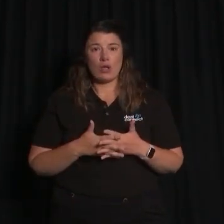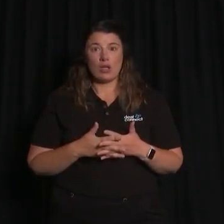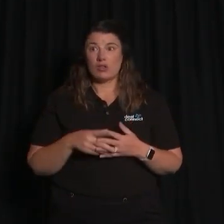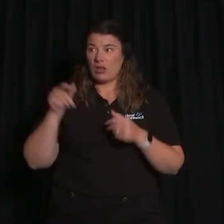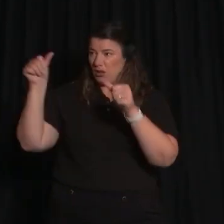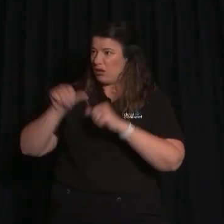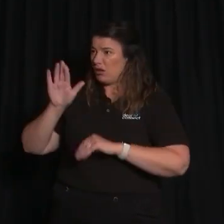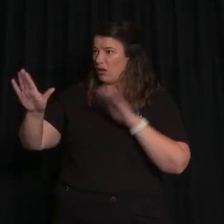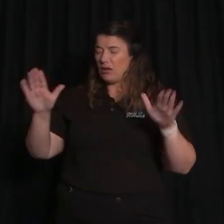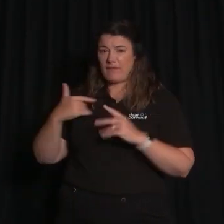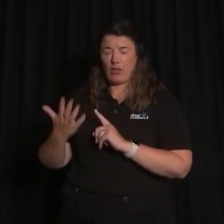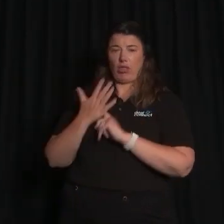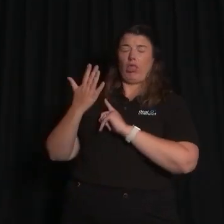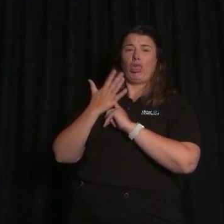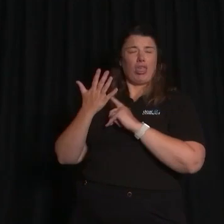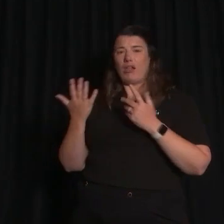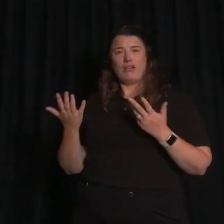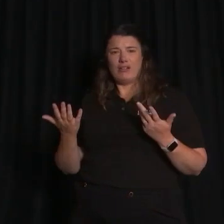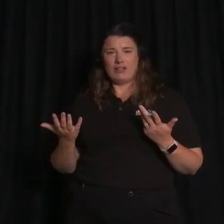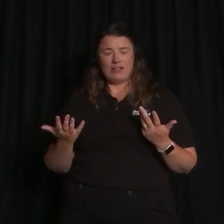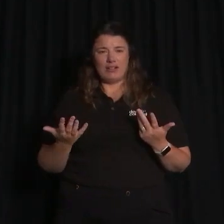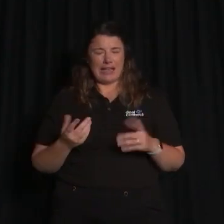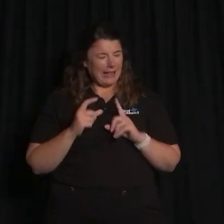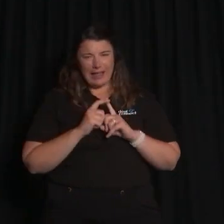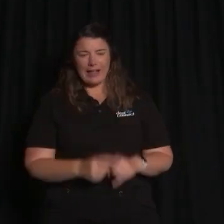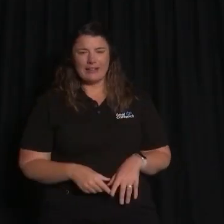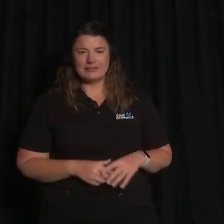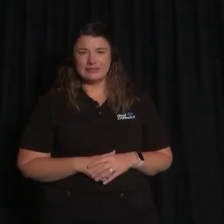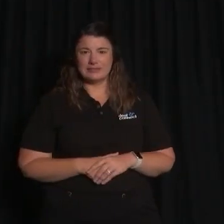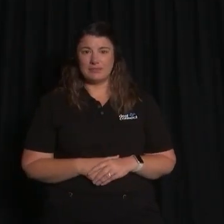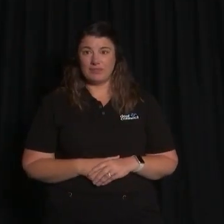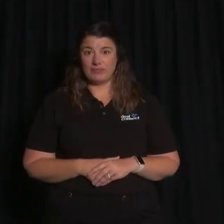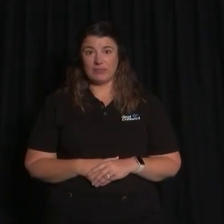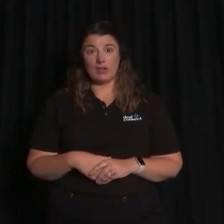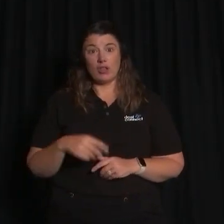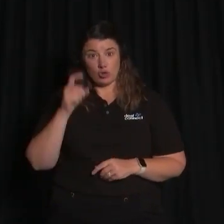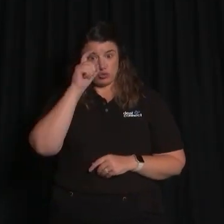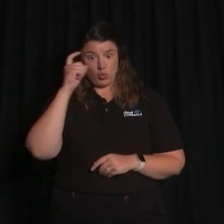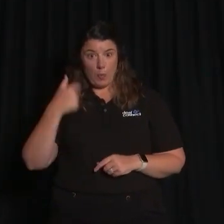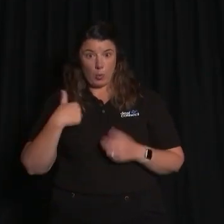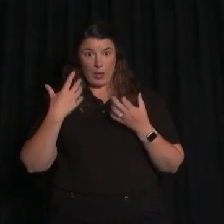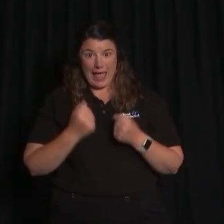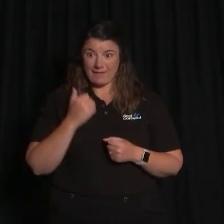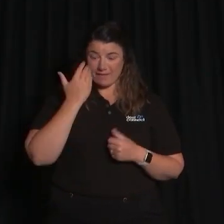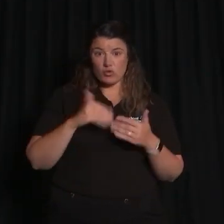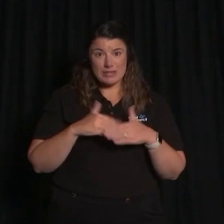with many other stories. So this is alive and well, the trauma that we experience on a